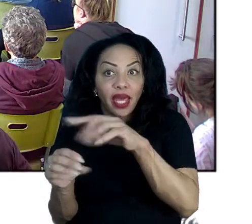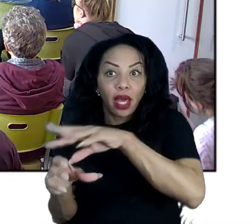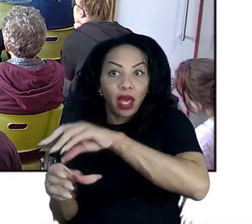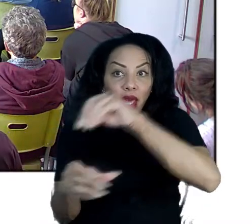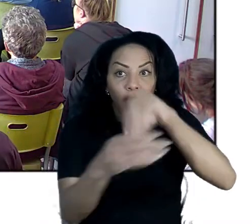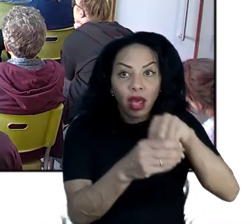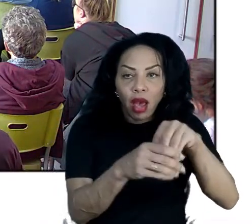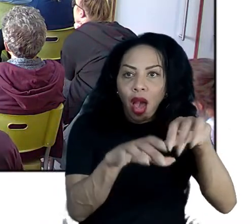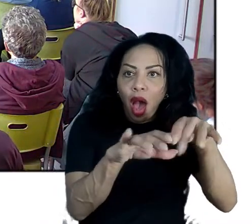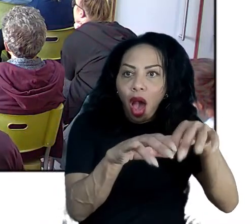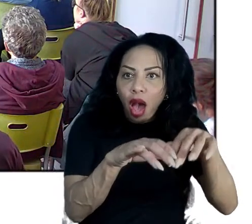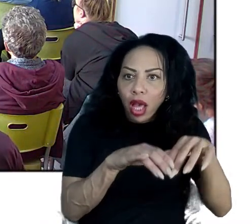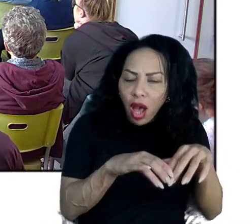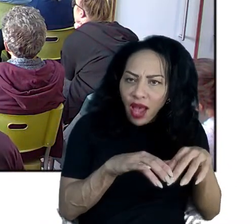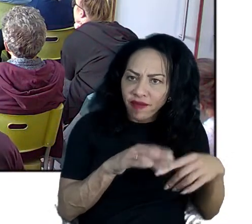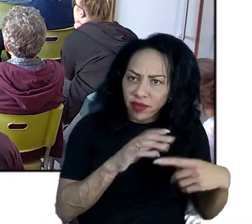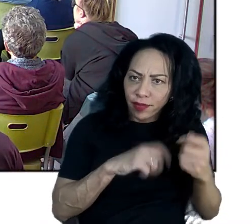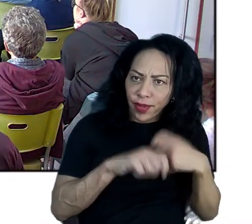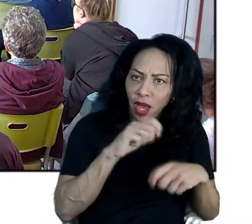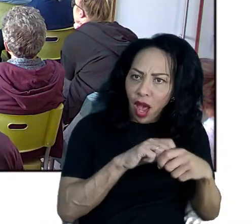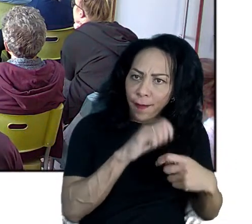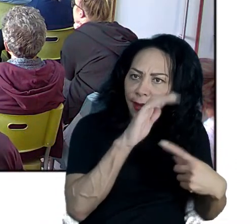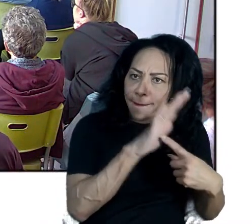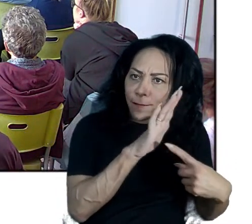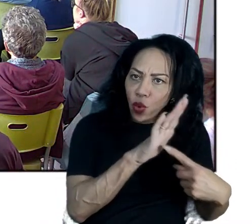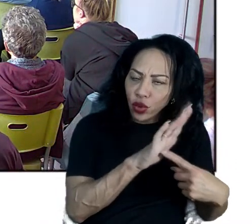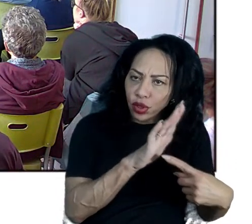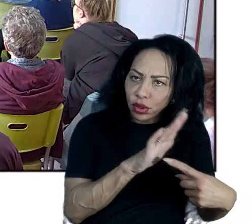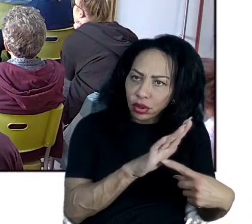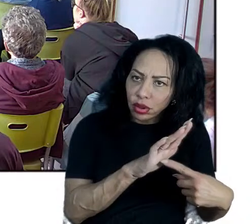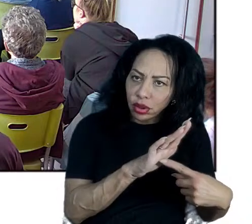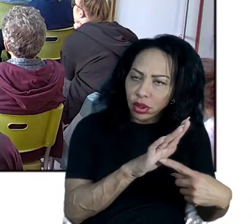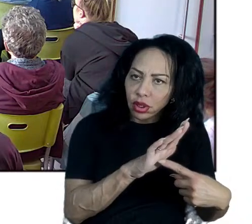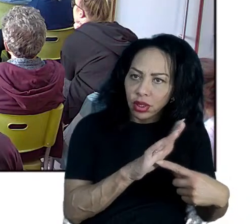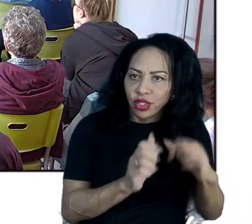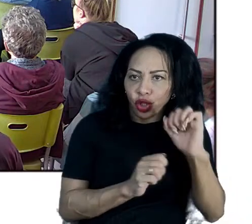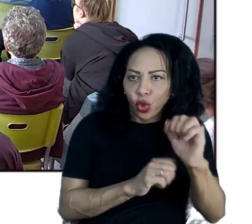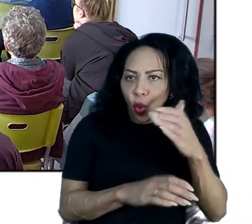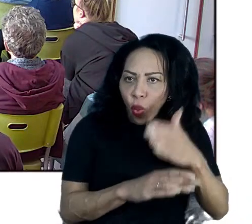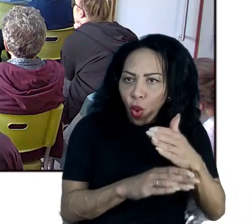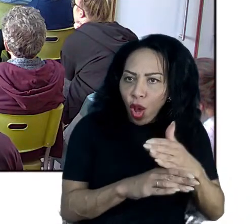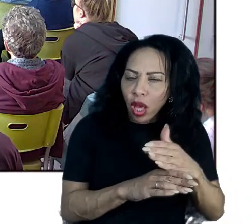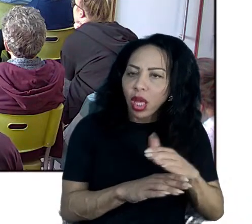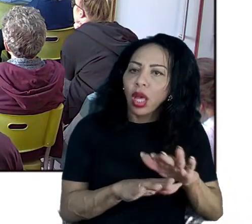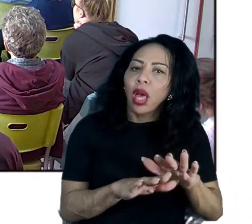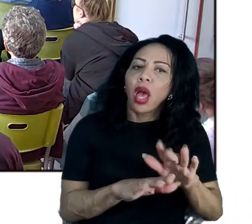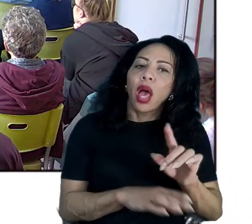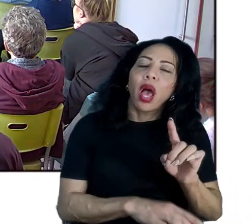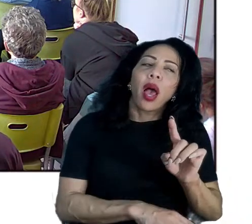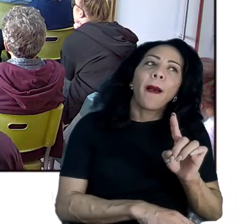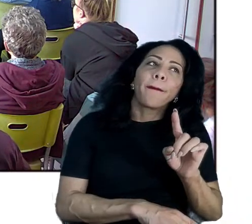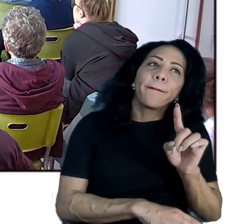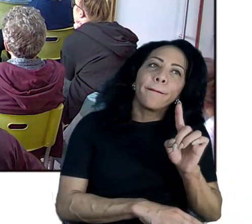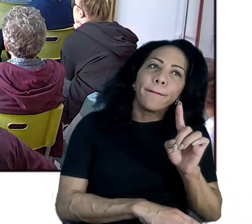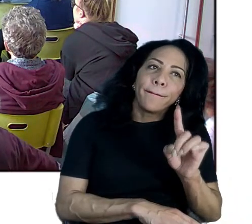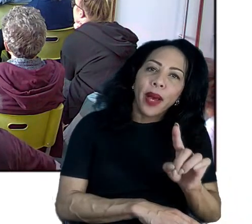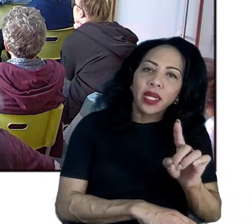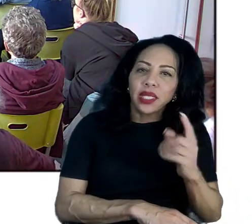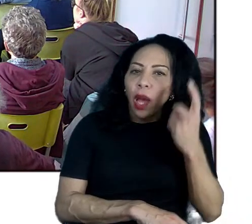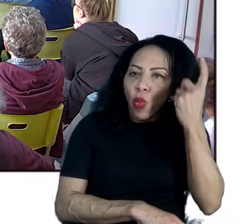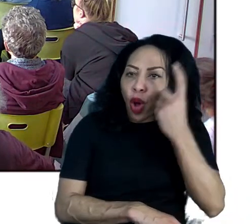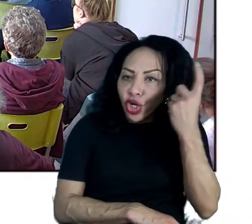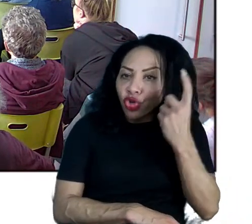this research in a completely different area because it's become so much driven by the media